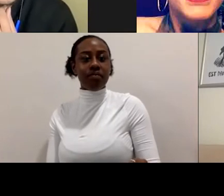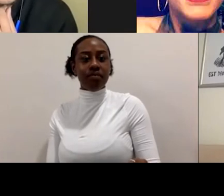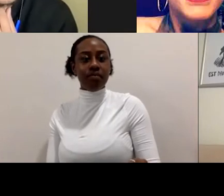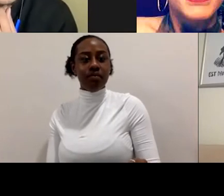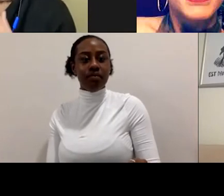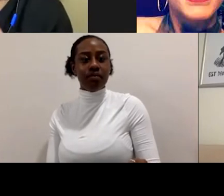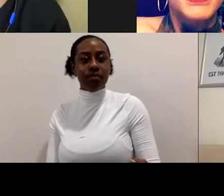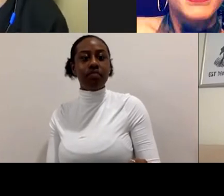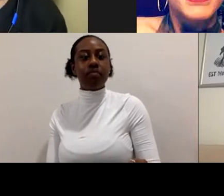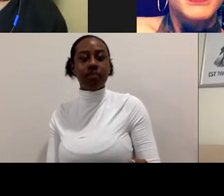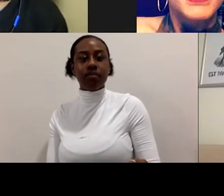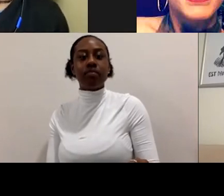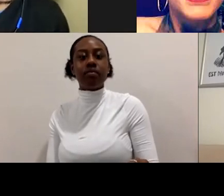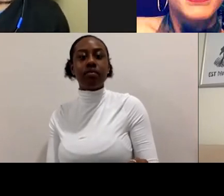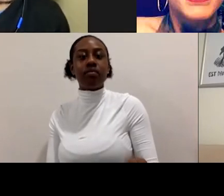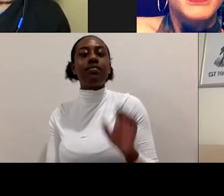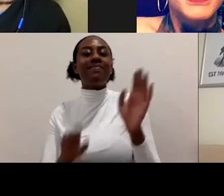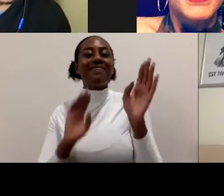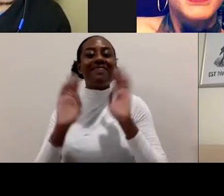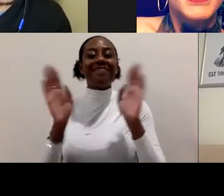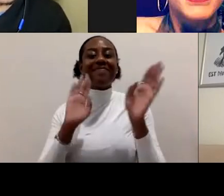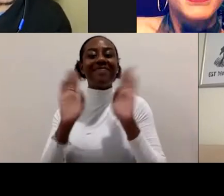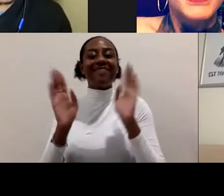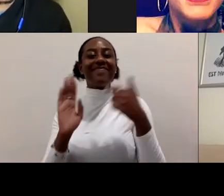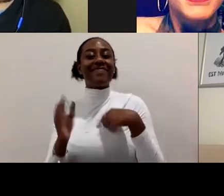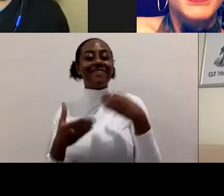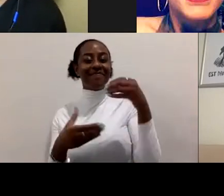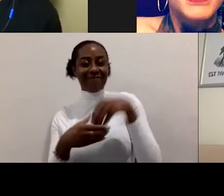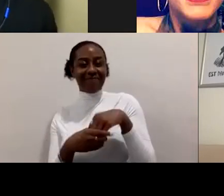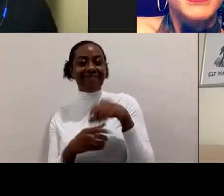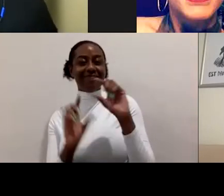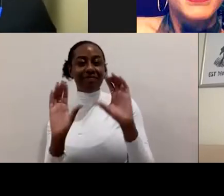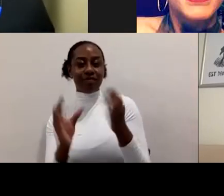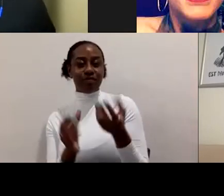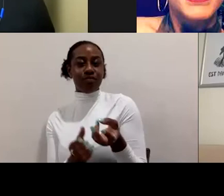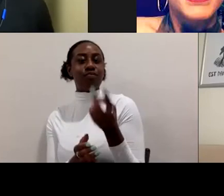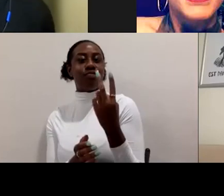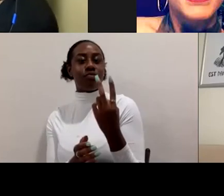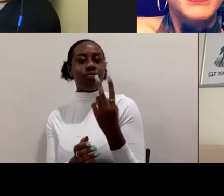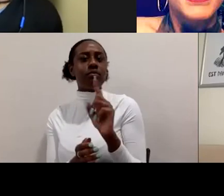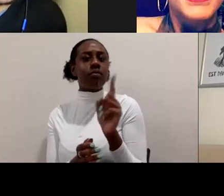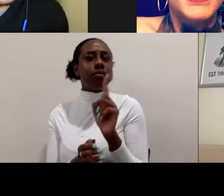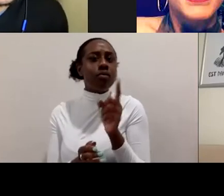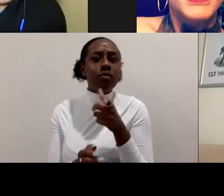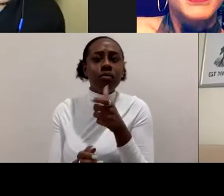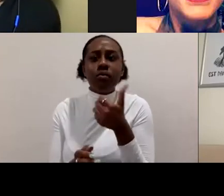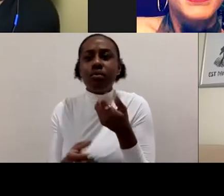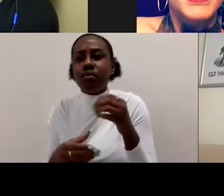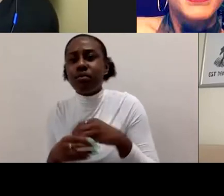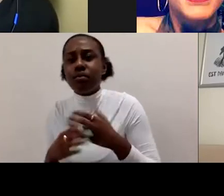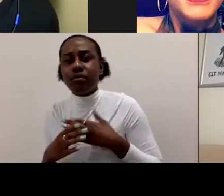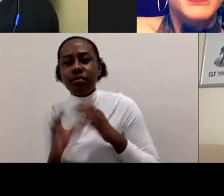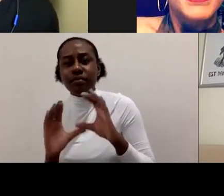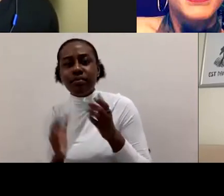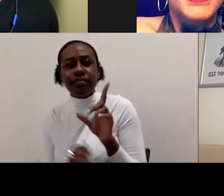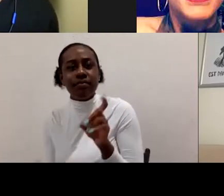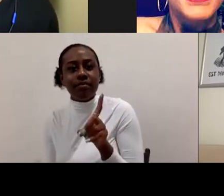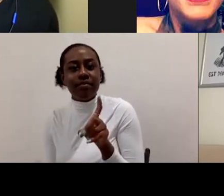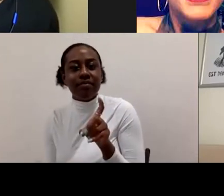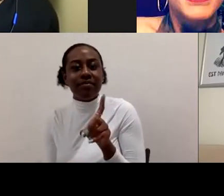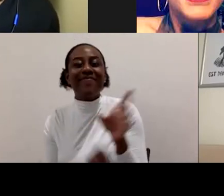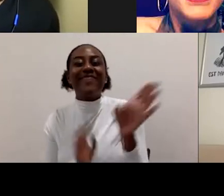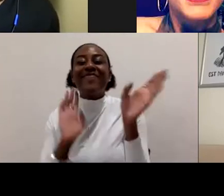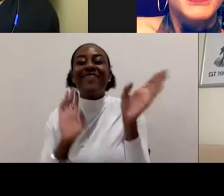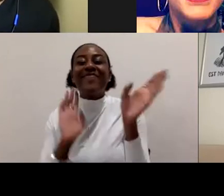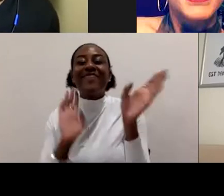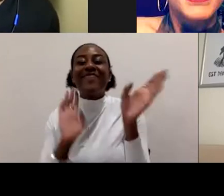Hello, I was in group two. Where are my other group twoers at? Hey, yes.